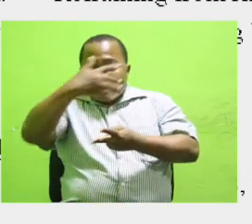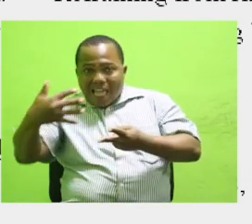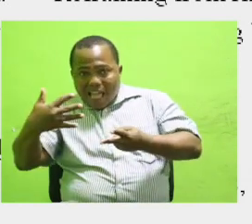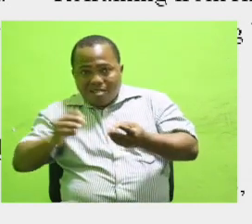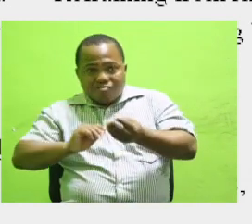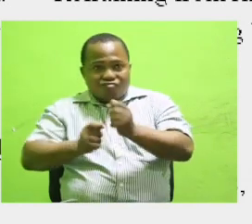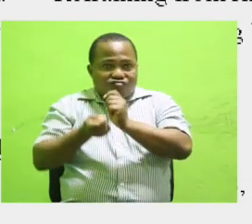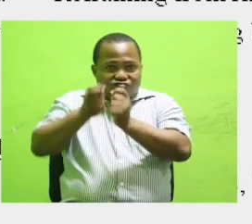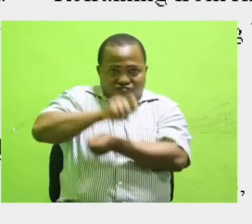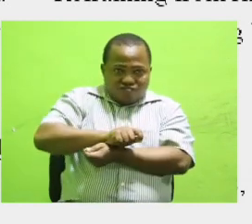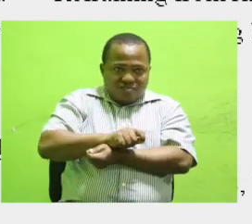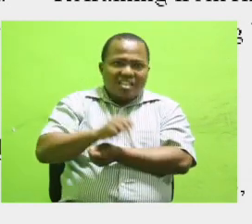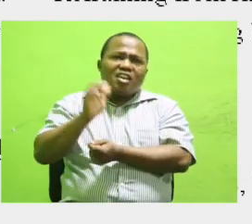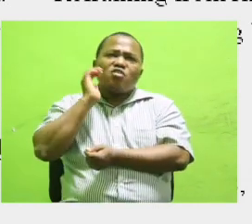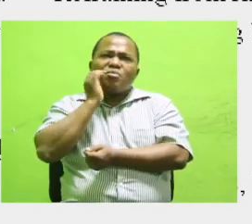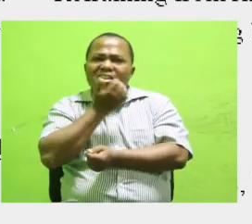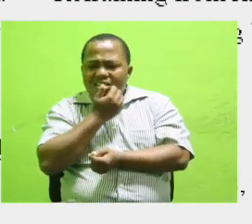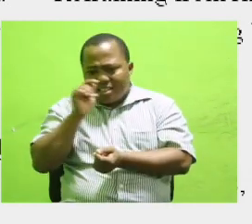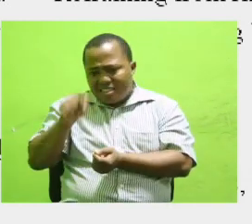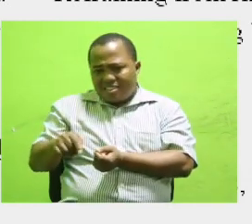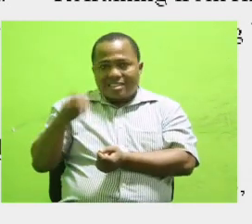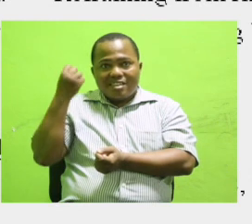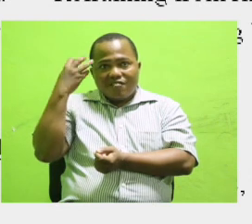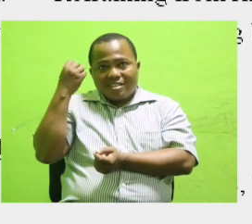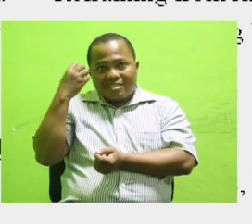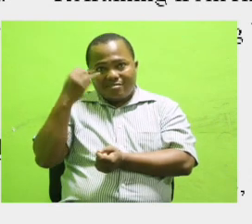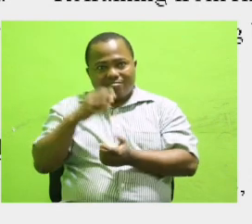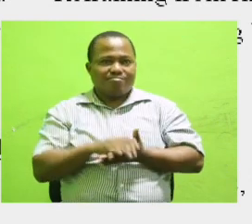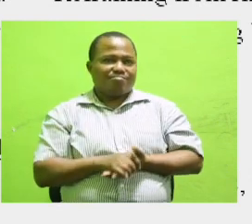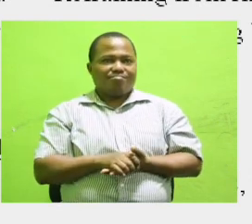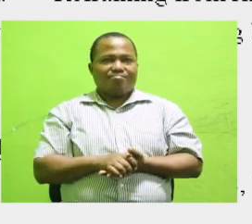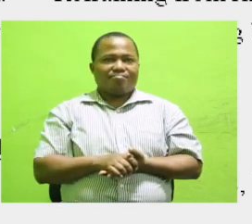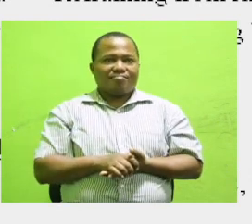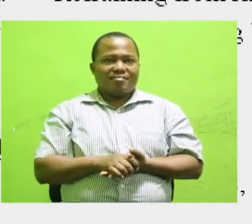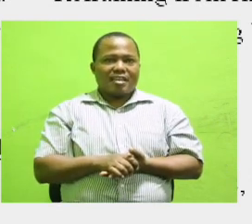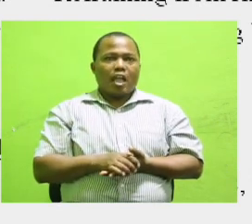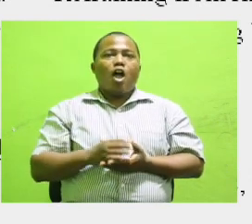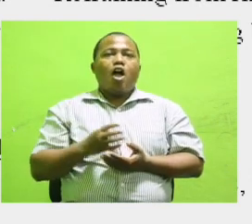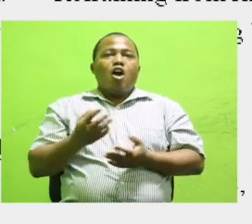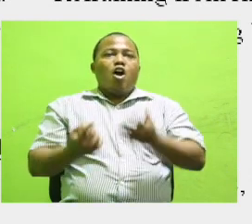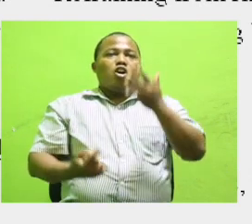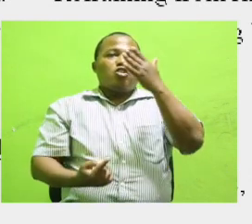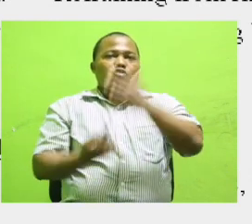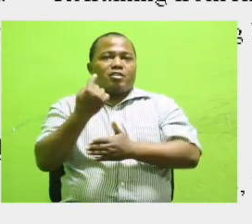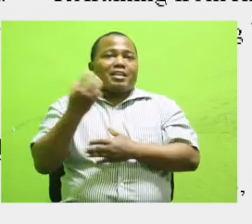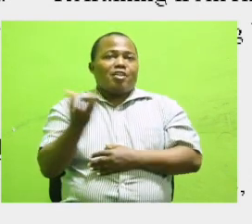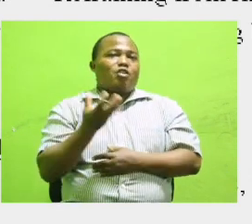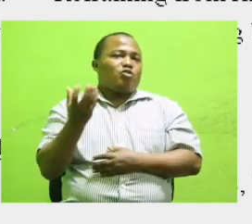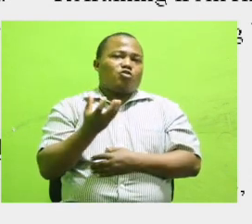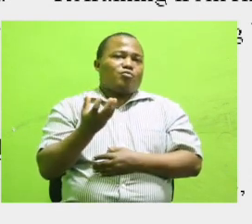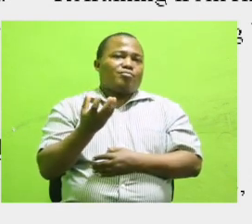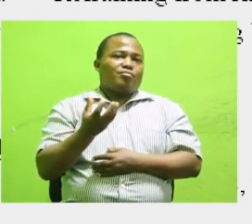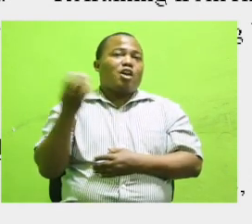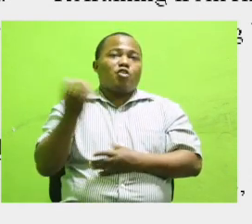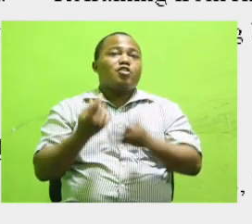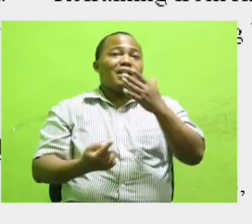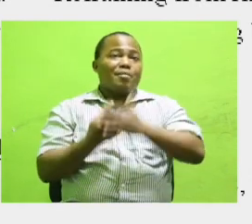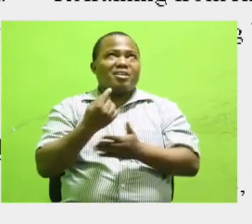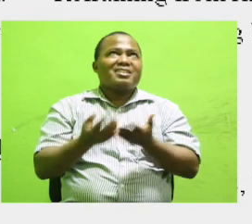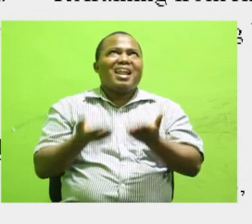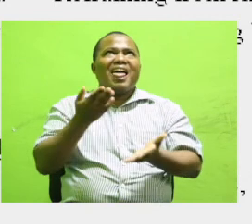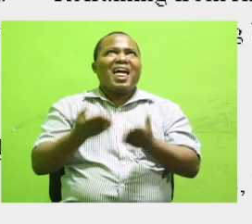in analyzing the impacts of HIV AIDS in the community, you just mention and explain what happens